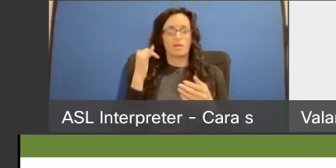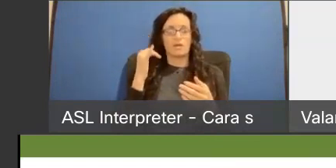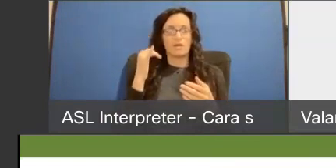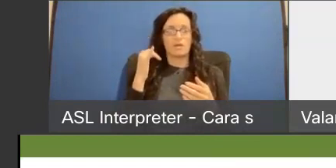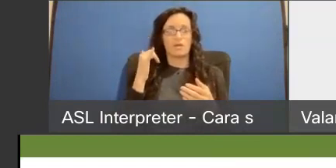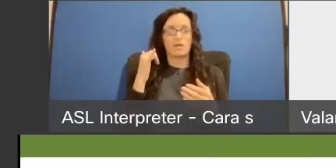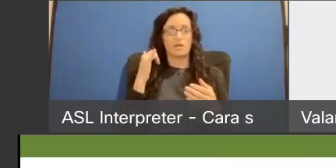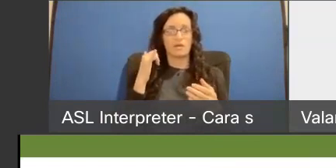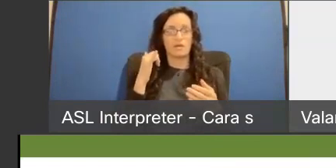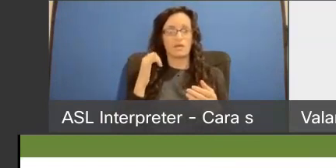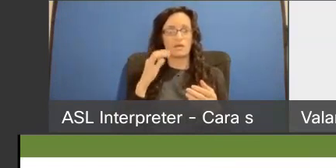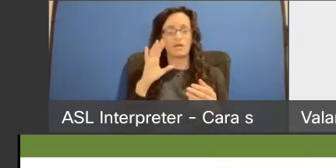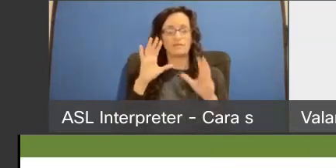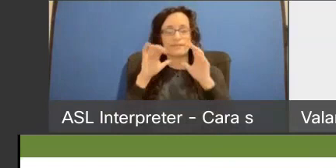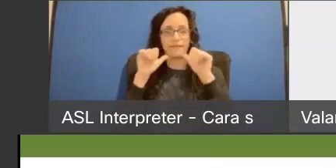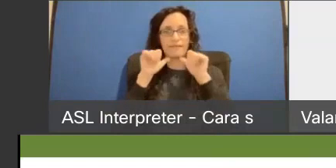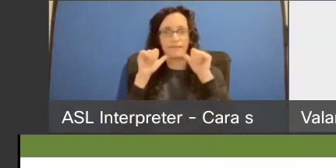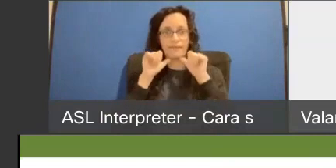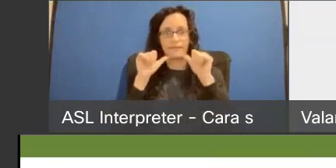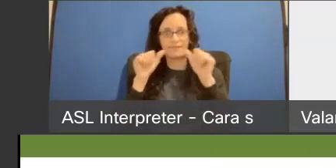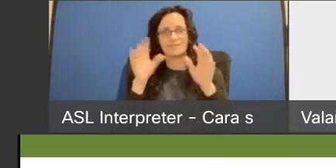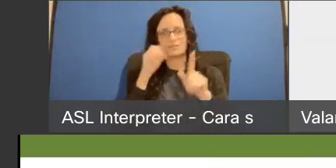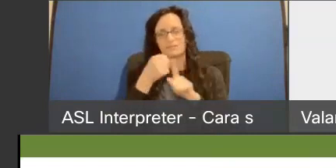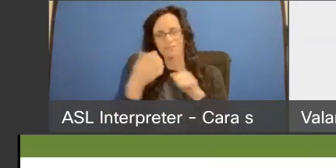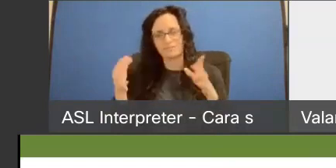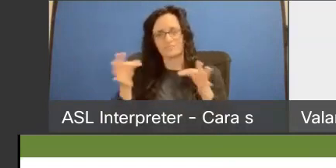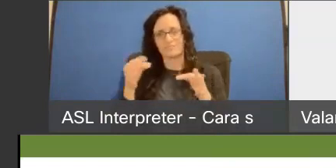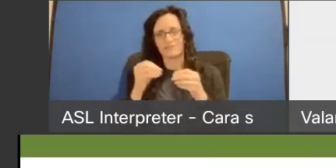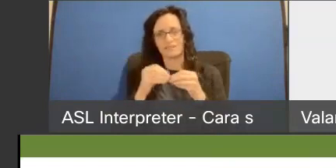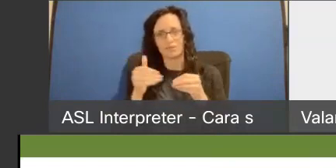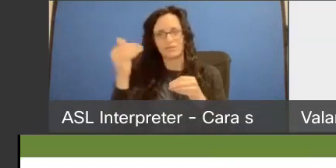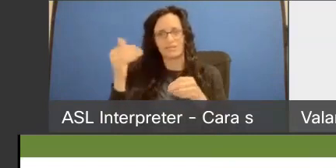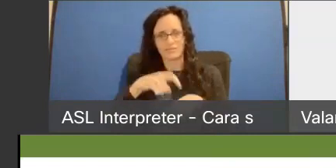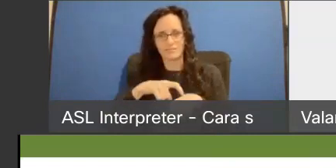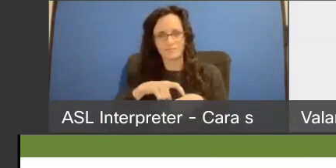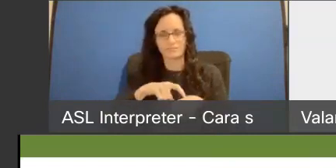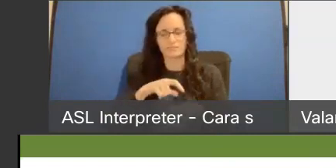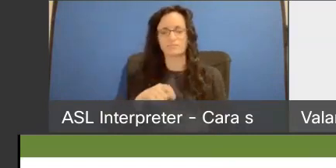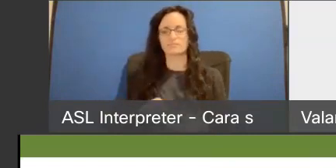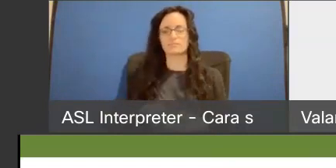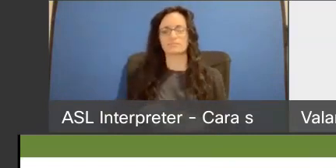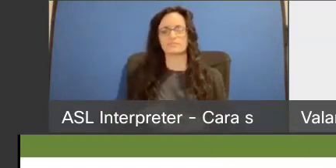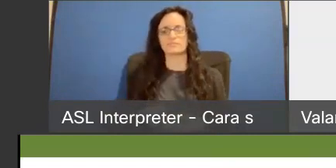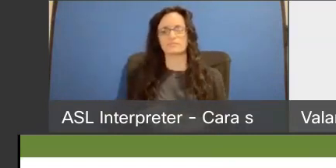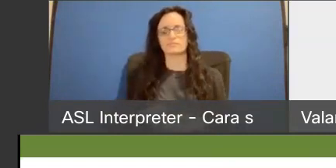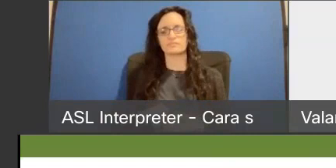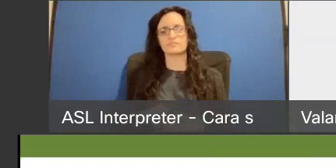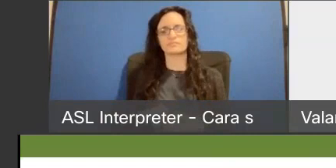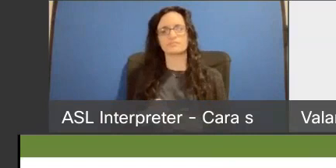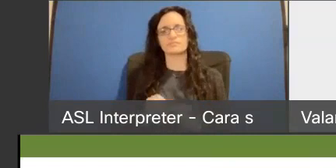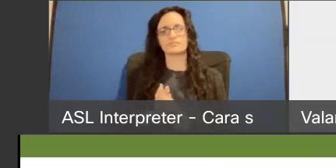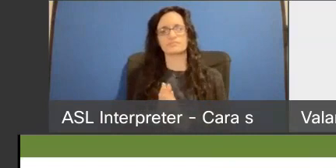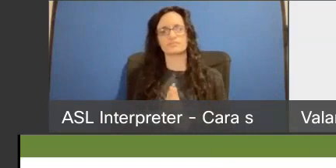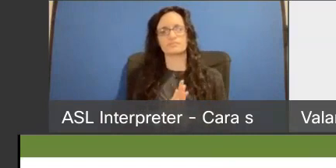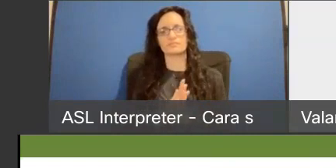going to get into those the next time, but if it comes up, there's a number of things in general. These are the